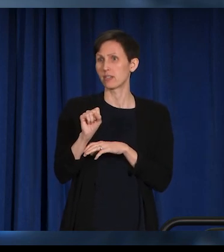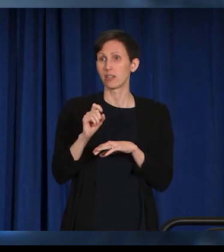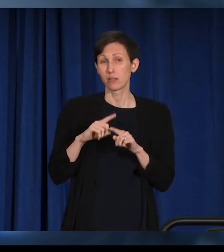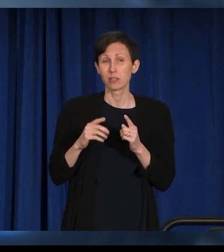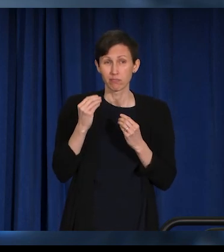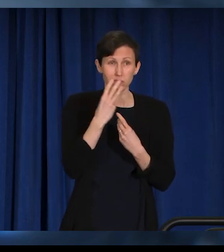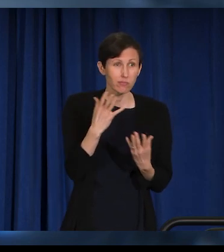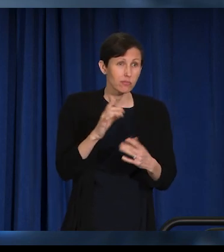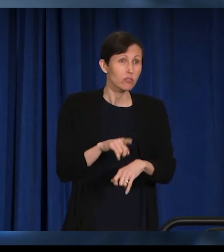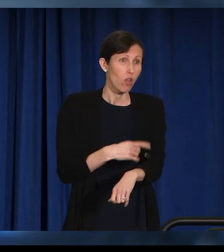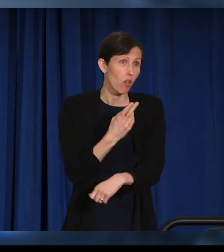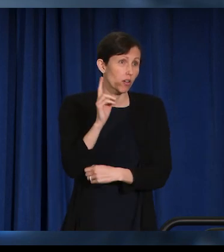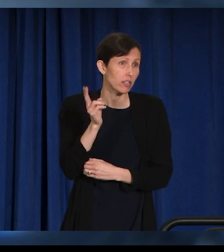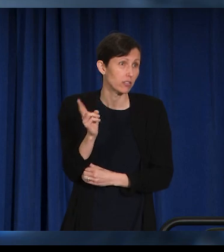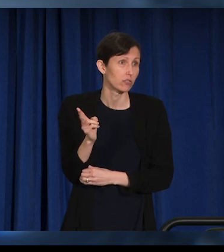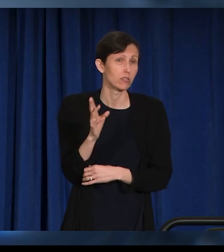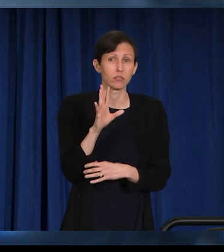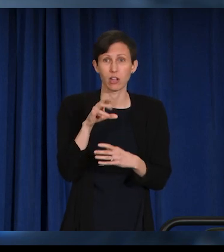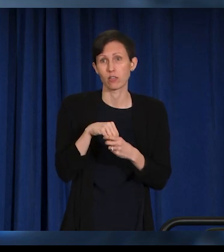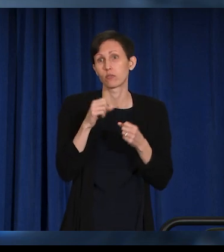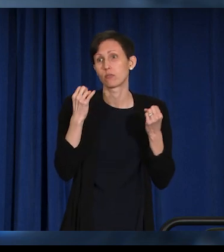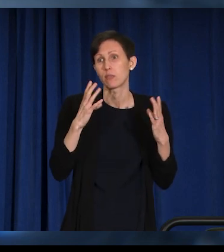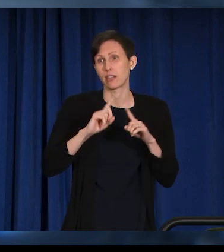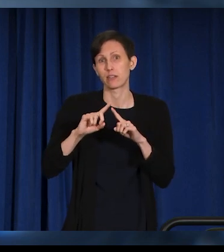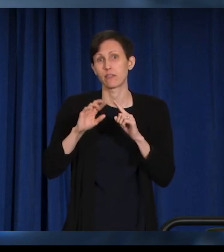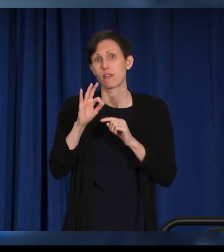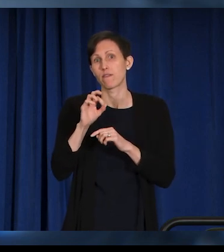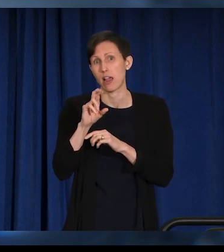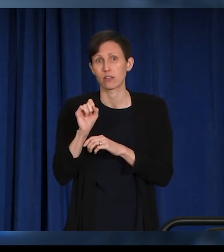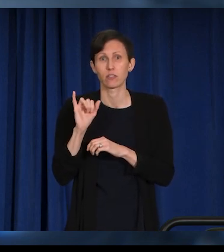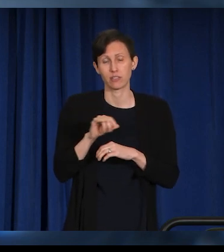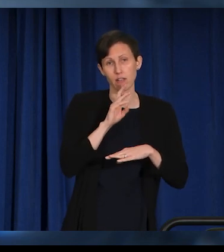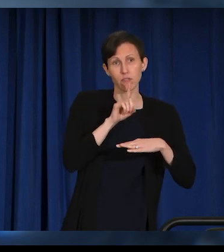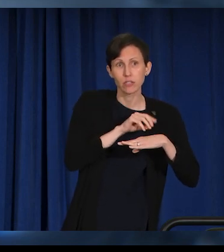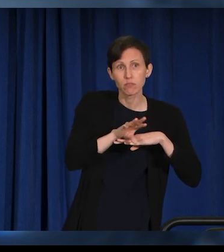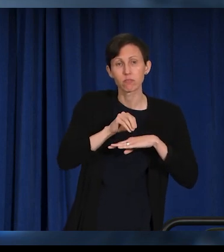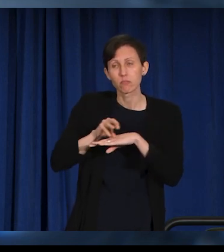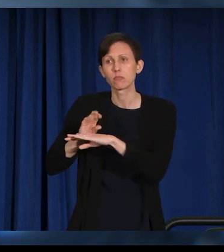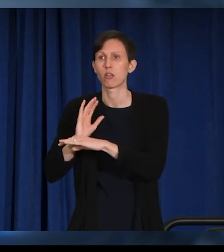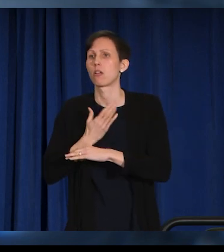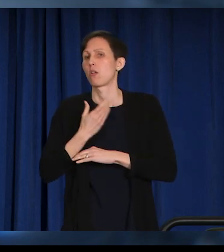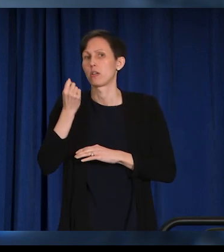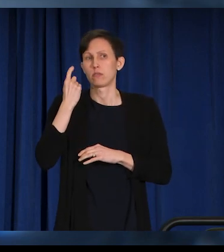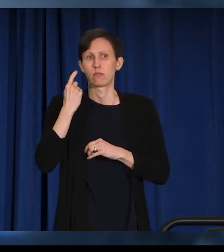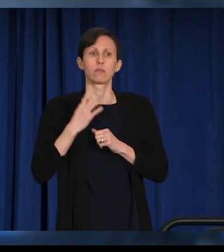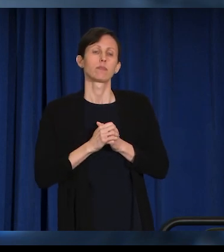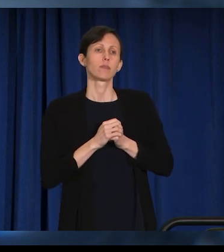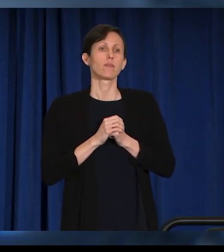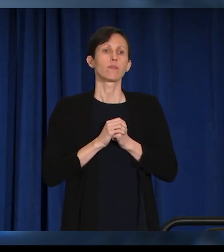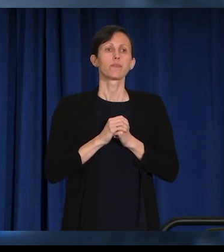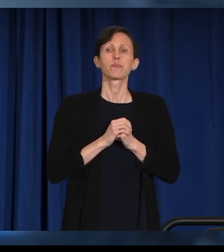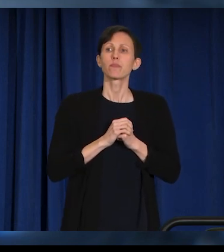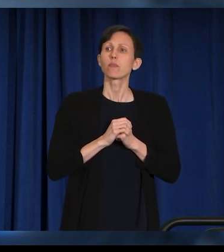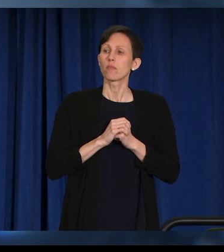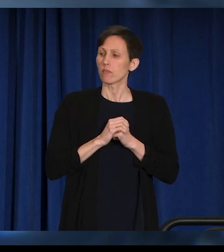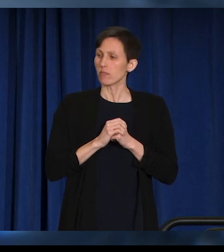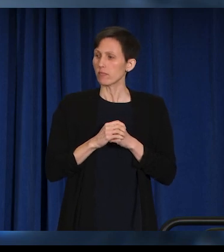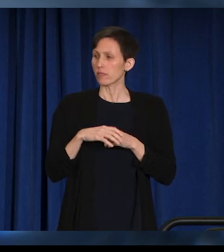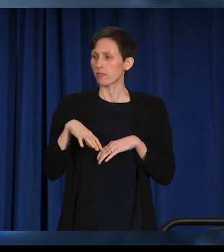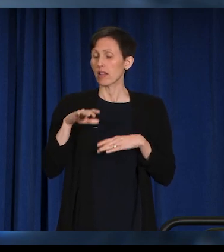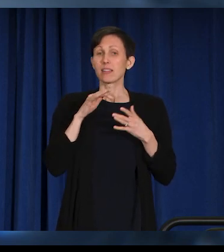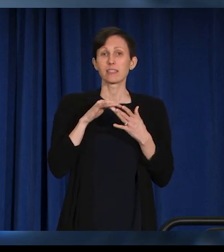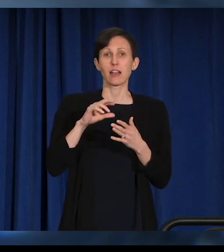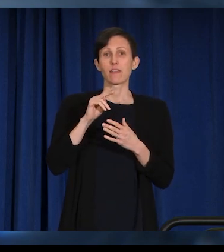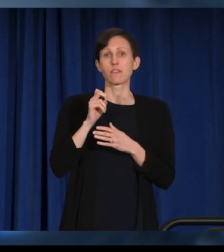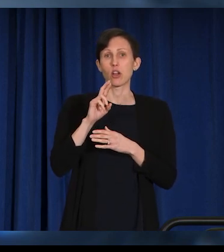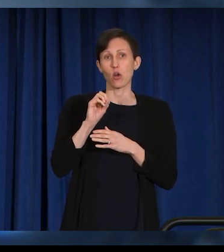history that includes many different factors that have shaped our understanding. And while the study of neurotypes has a long